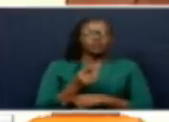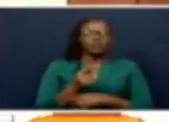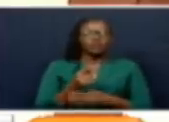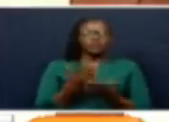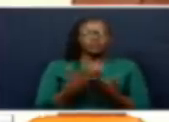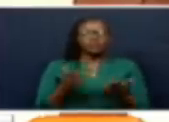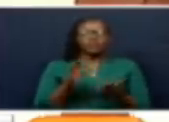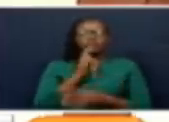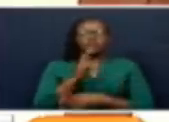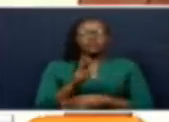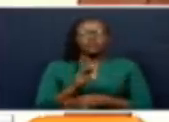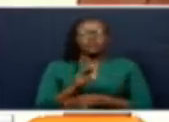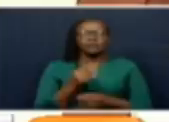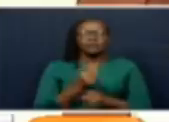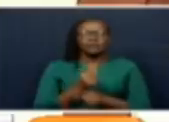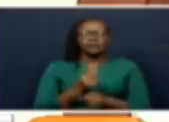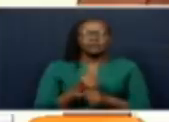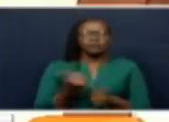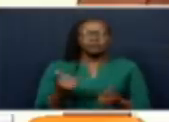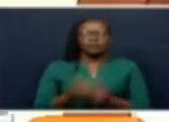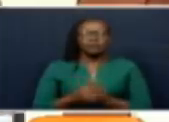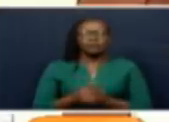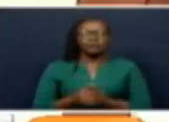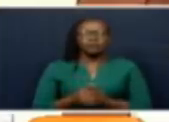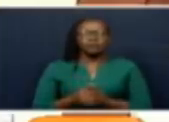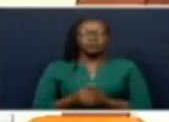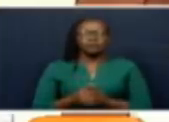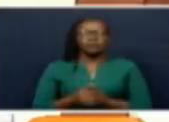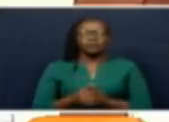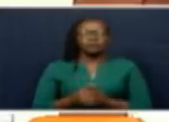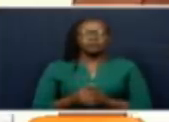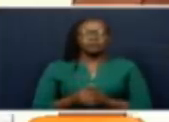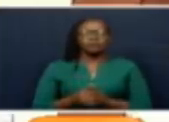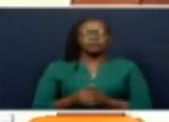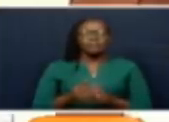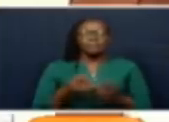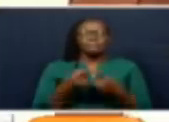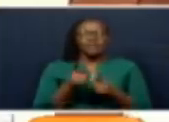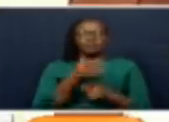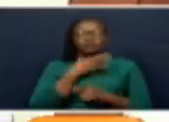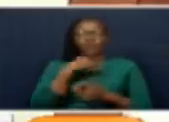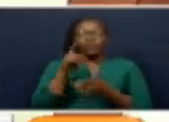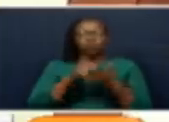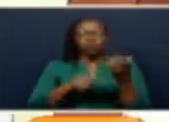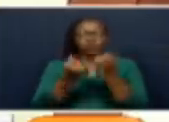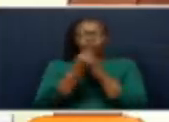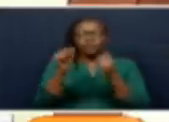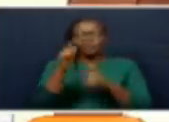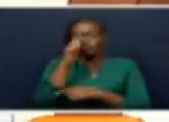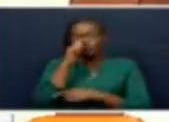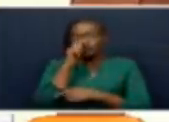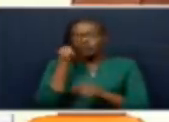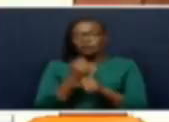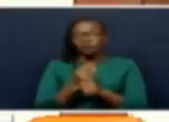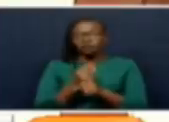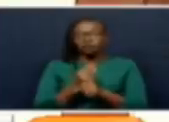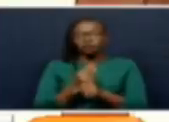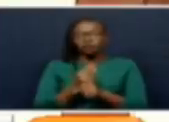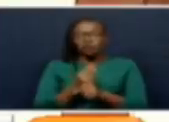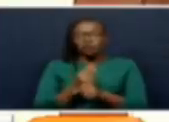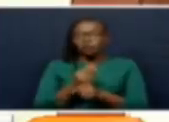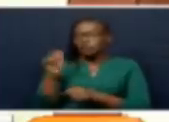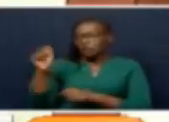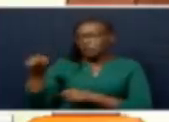things are done differently? And like what Nyerere did in Tanzania. Yeah. Yeah. So this is why I'm